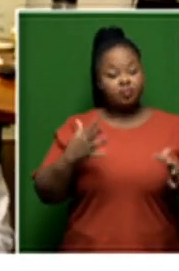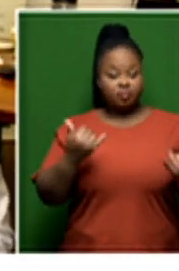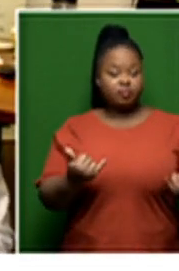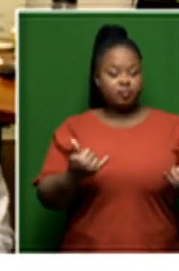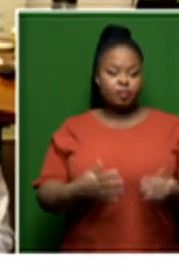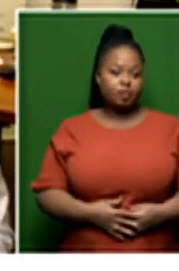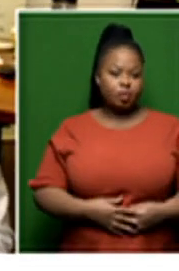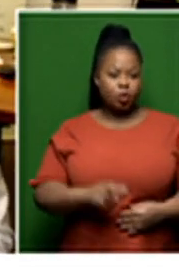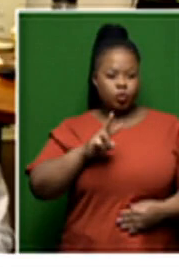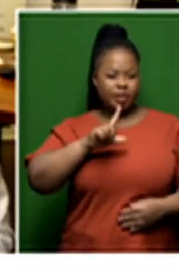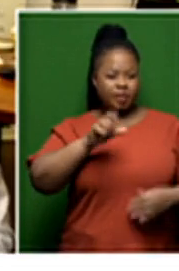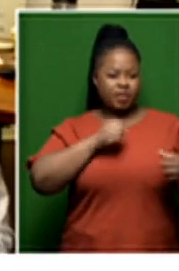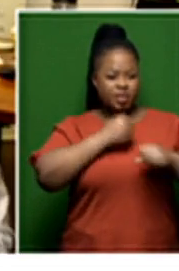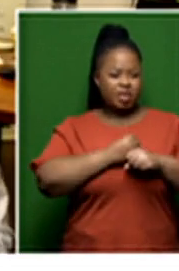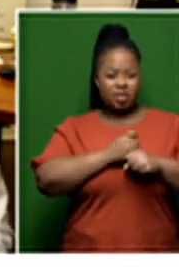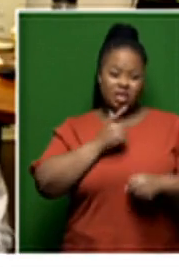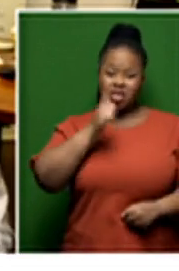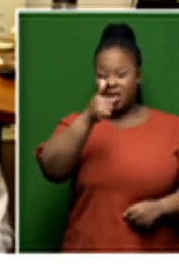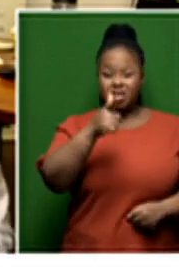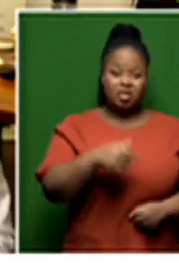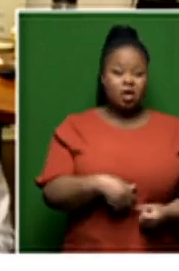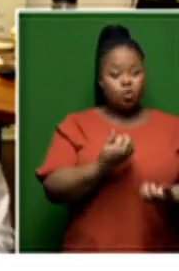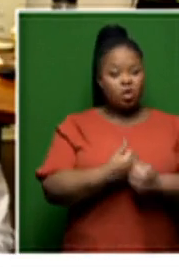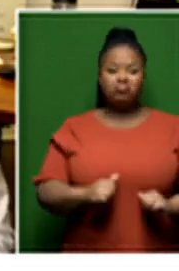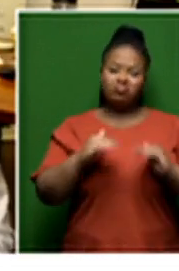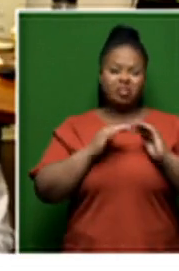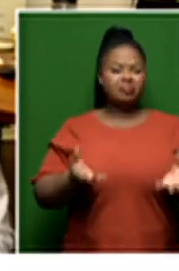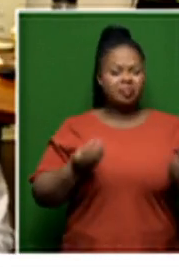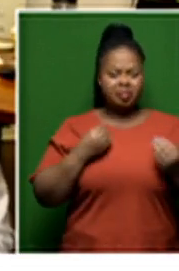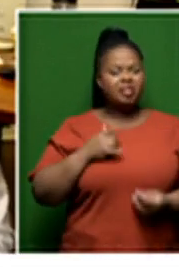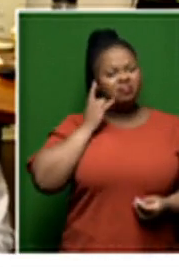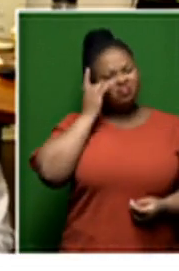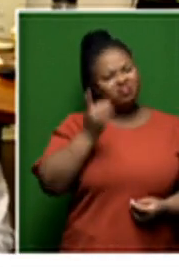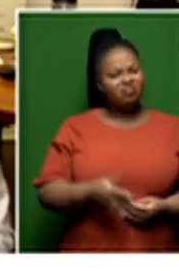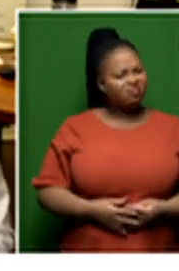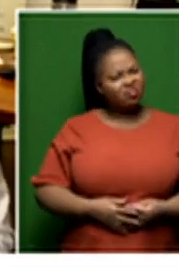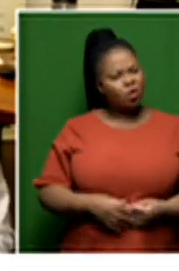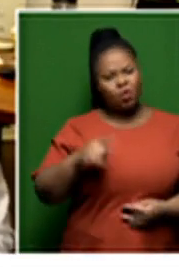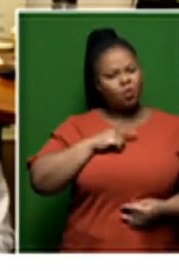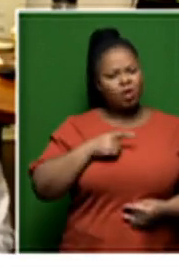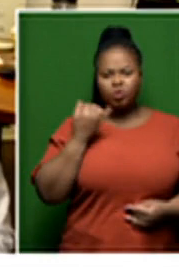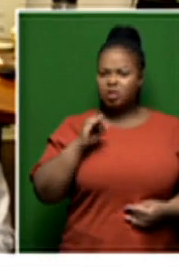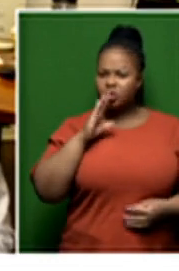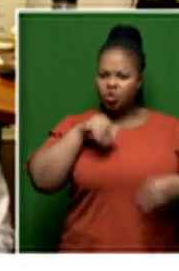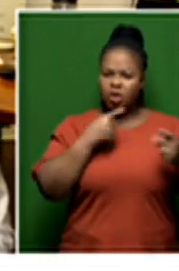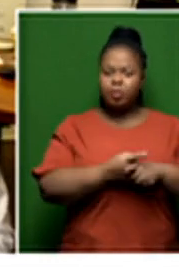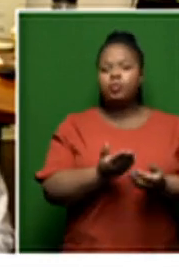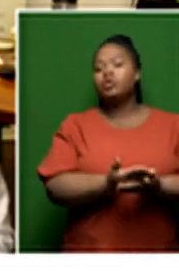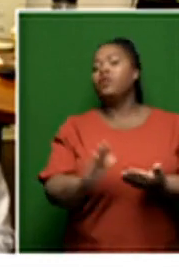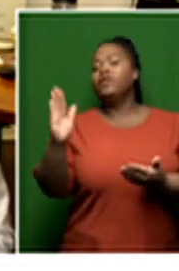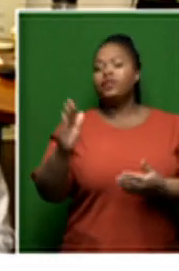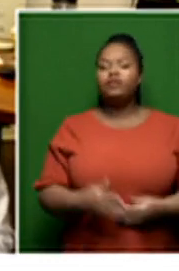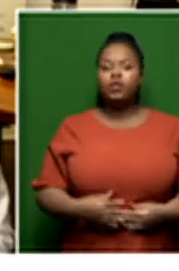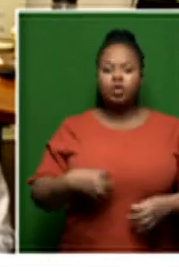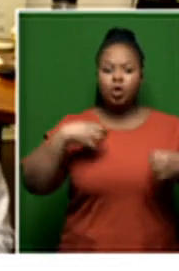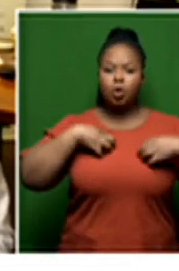it, 27 years after democracy, and it really is a shame that we're still talking about the eradication of